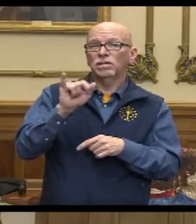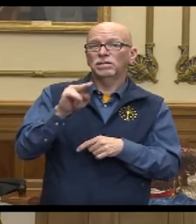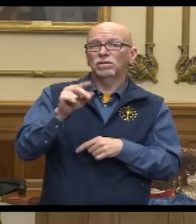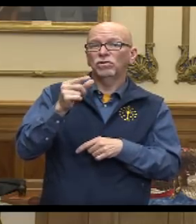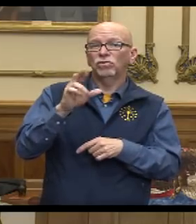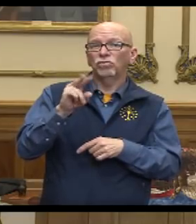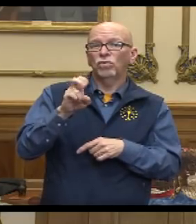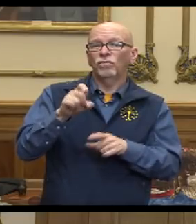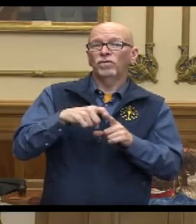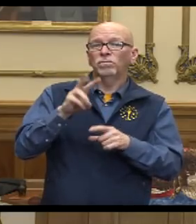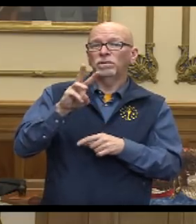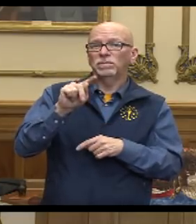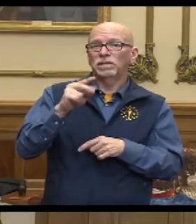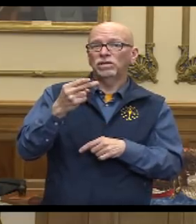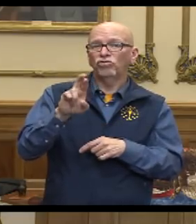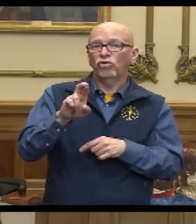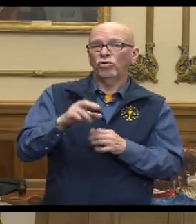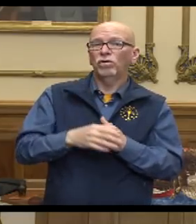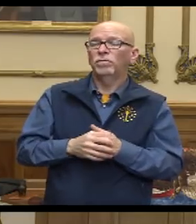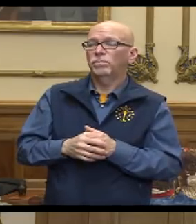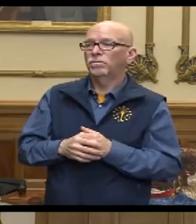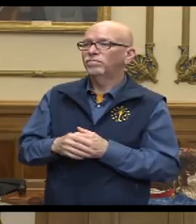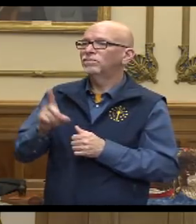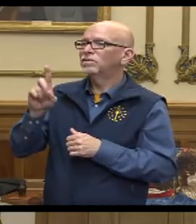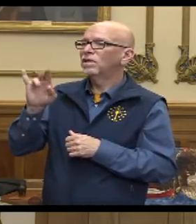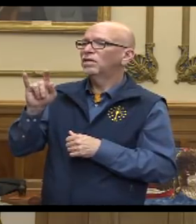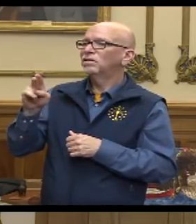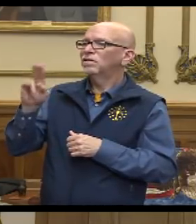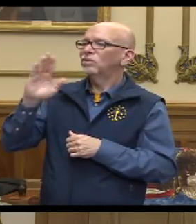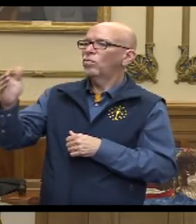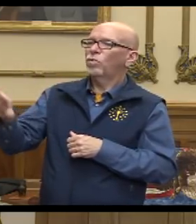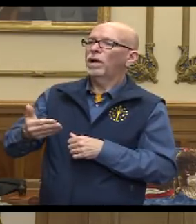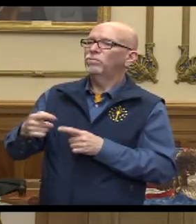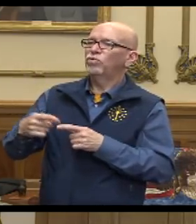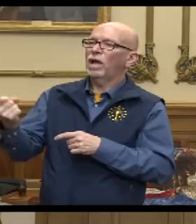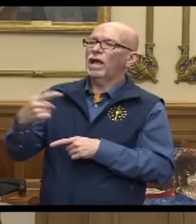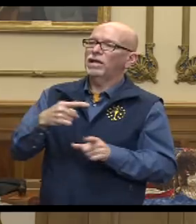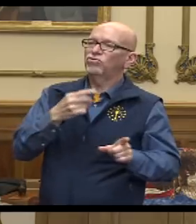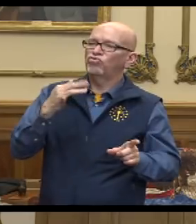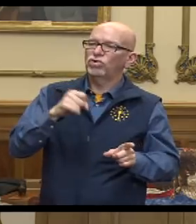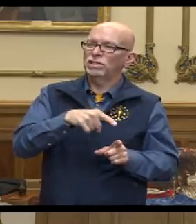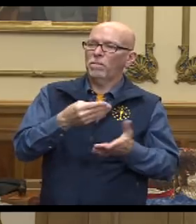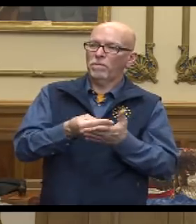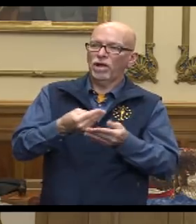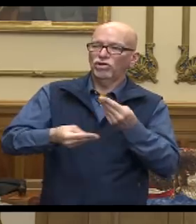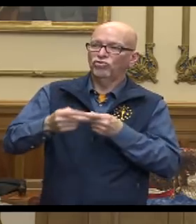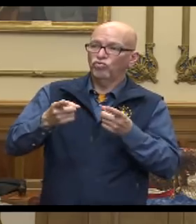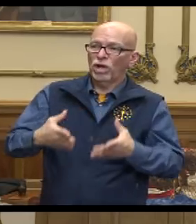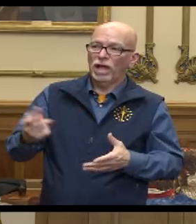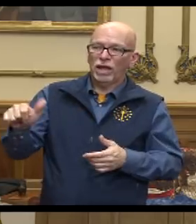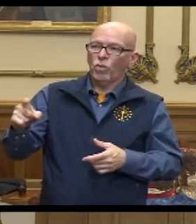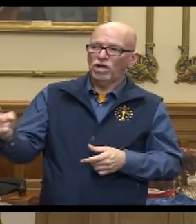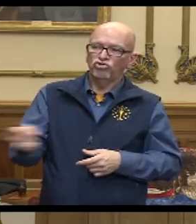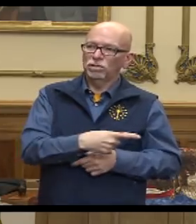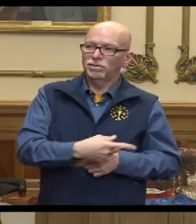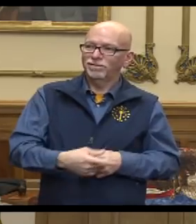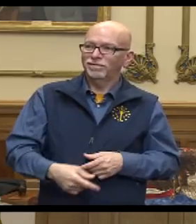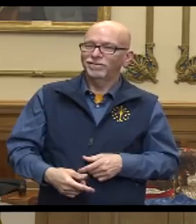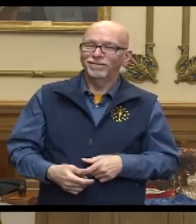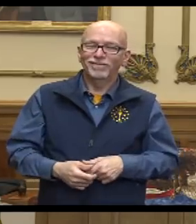Grove, WTHR. Dustin, you're welcome to ask Chris, the budget director, any question. No, I'm just